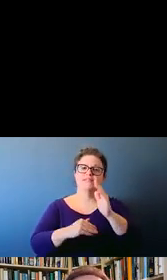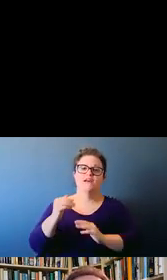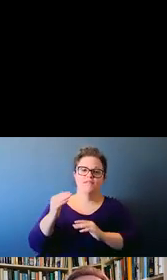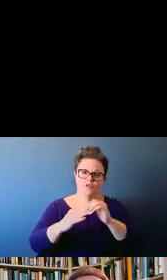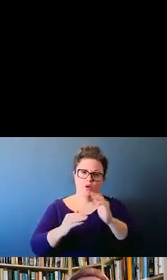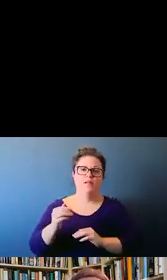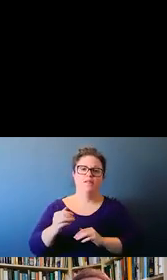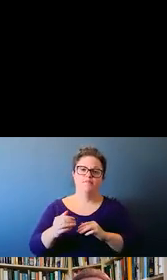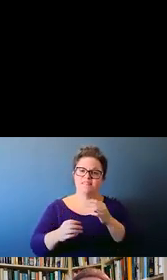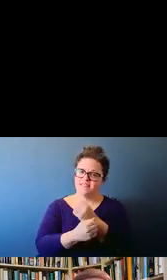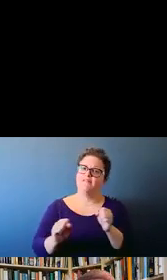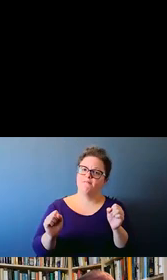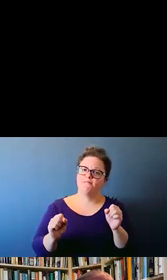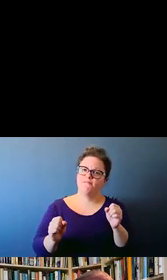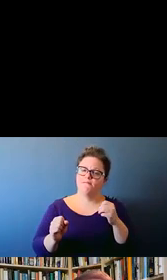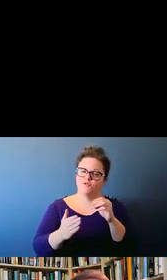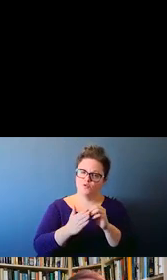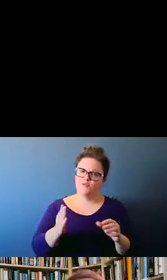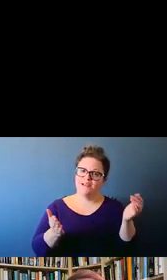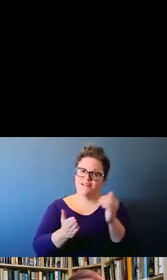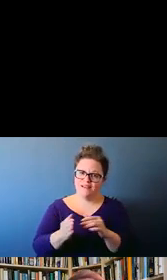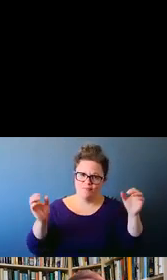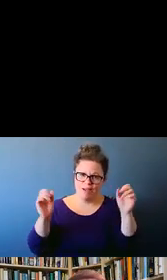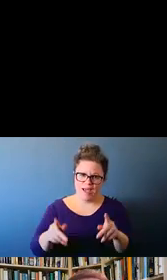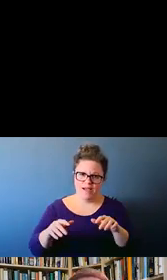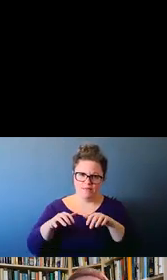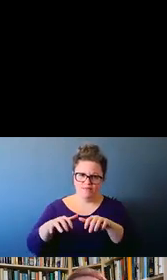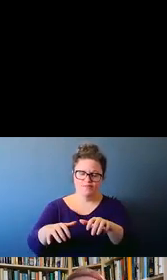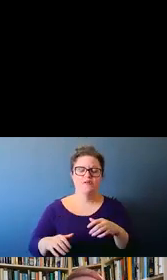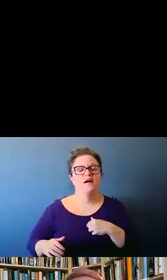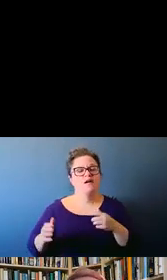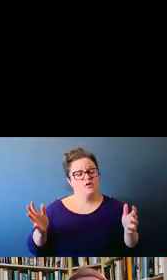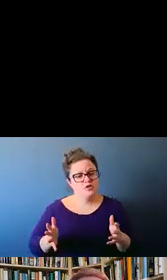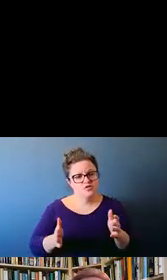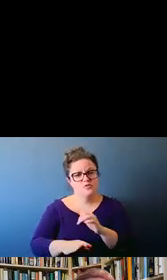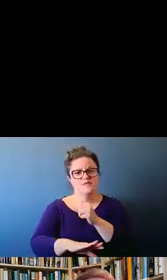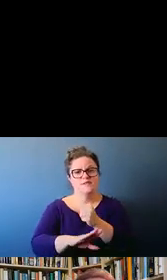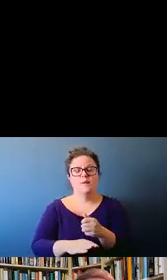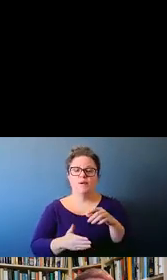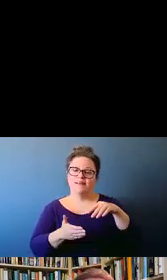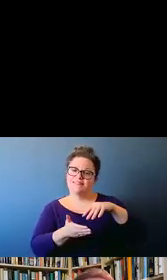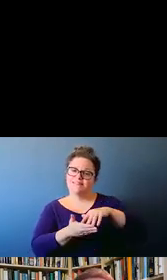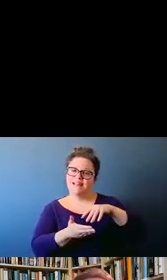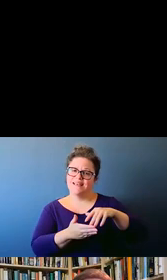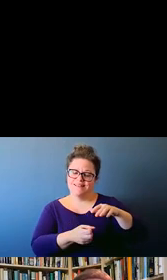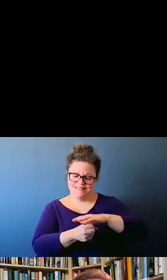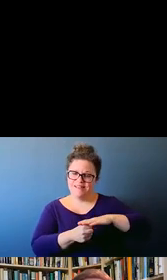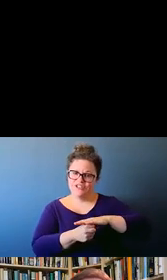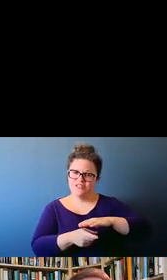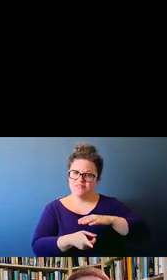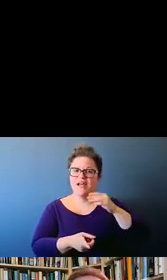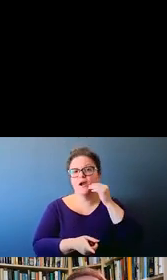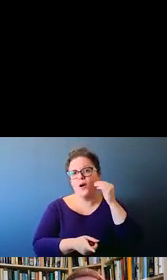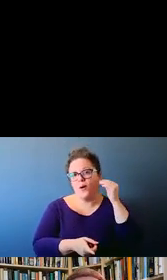halls. So we encourage you to set up a study station at home, and you know, you